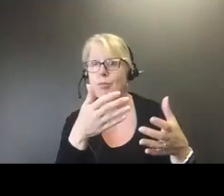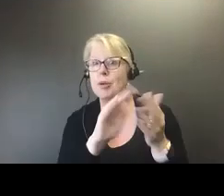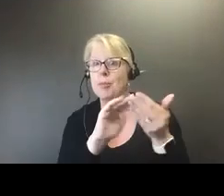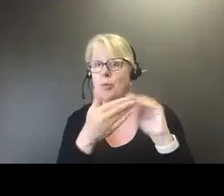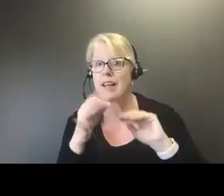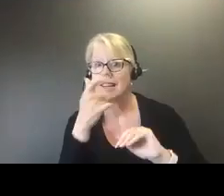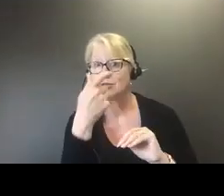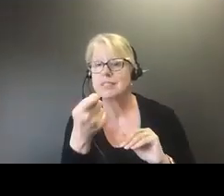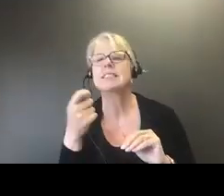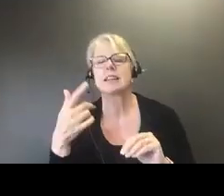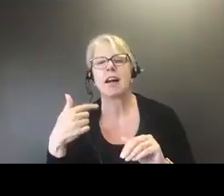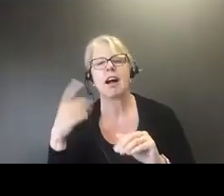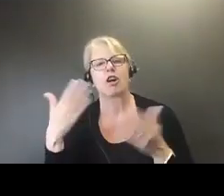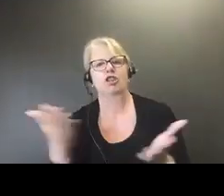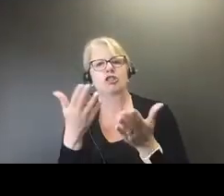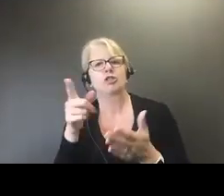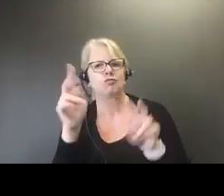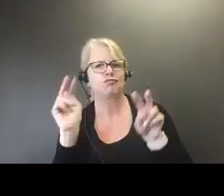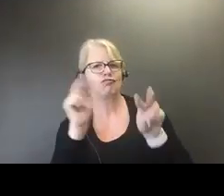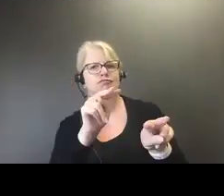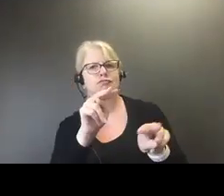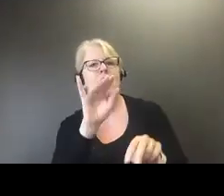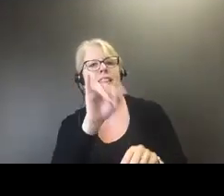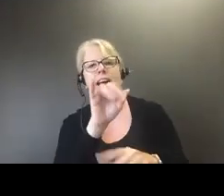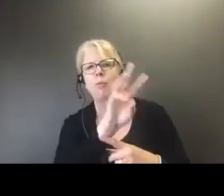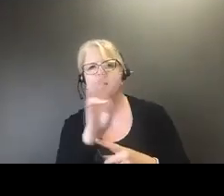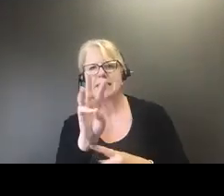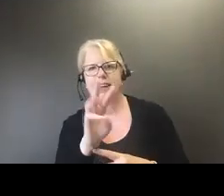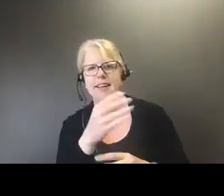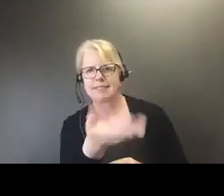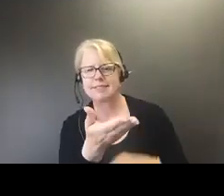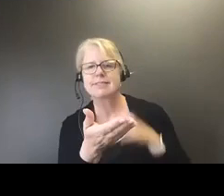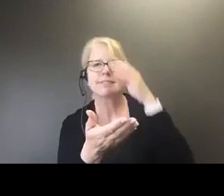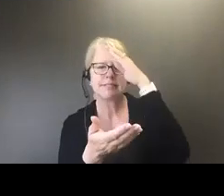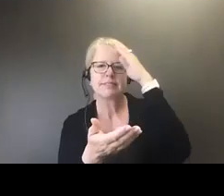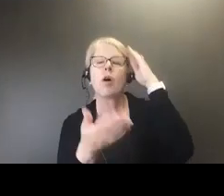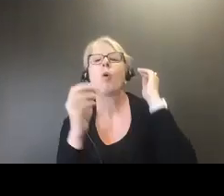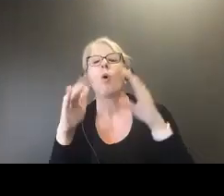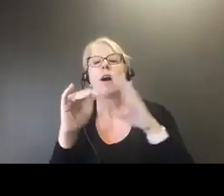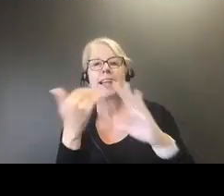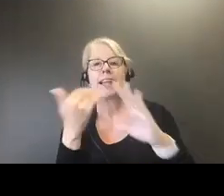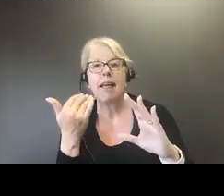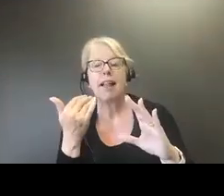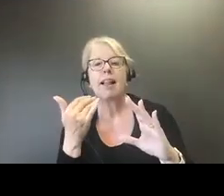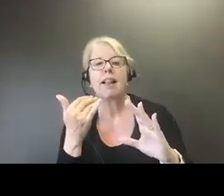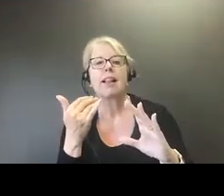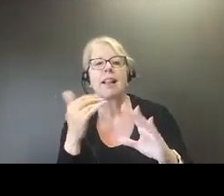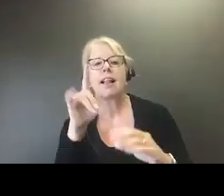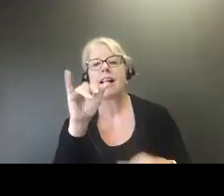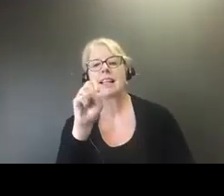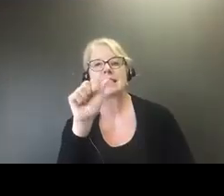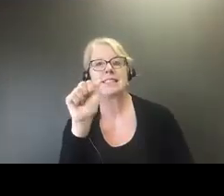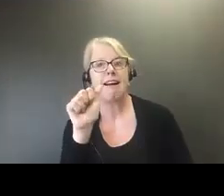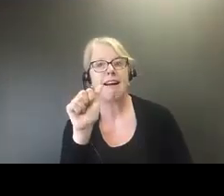to visit this website, or to email Lisa, who's